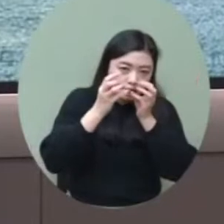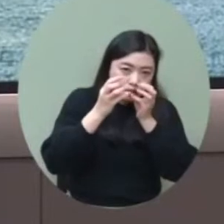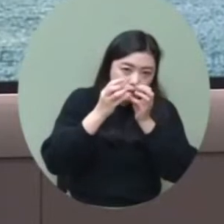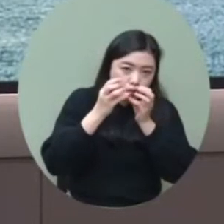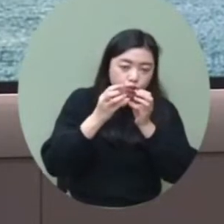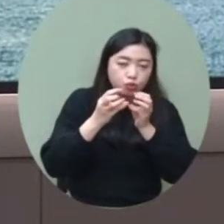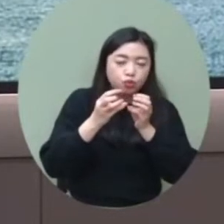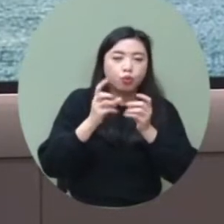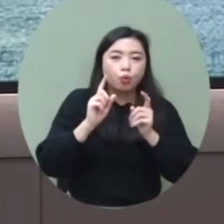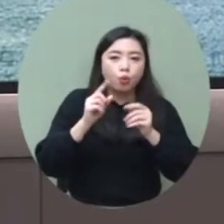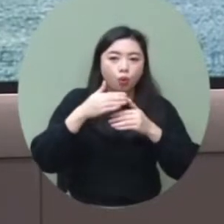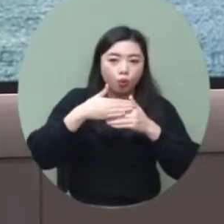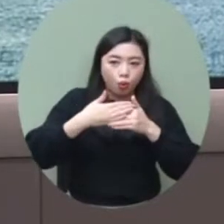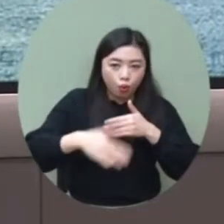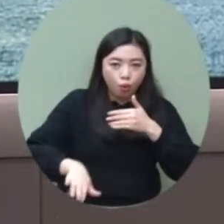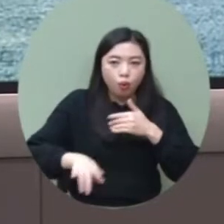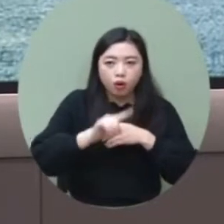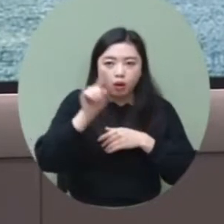Like we said,